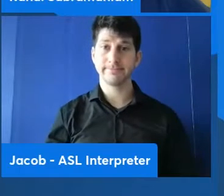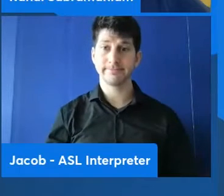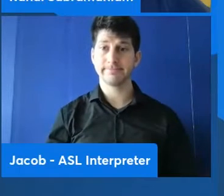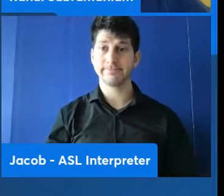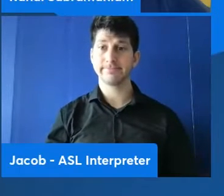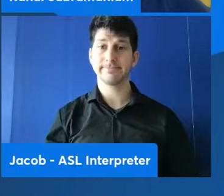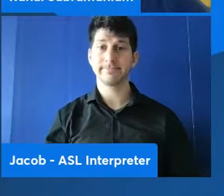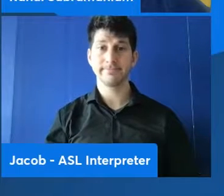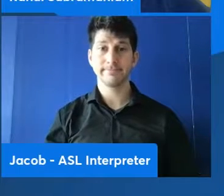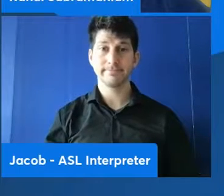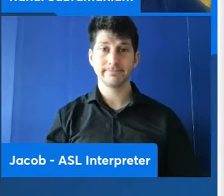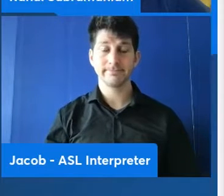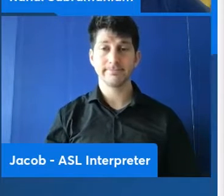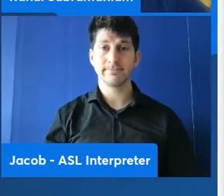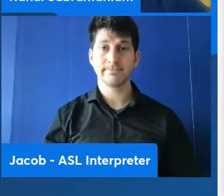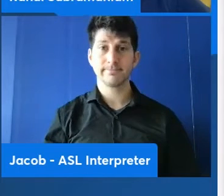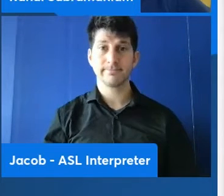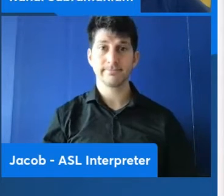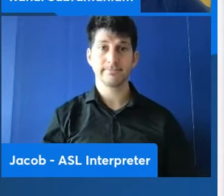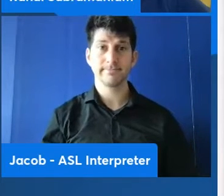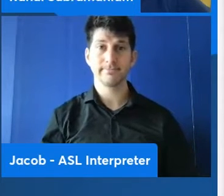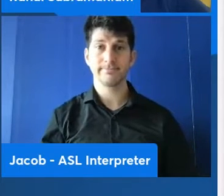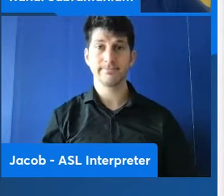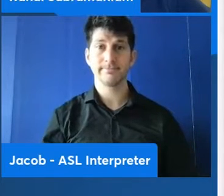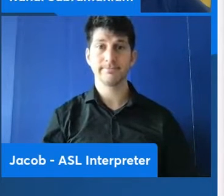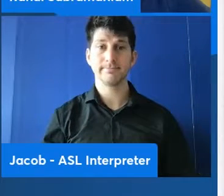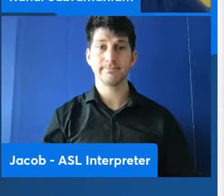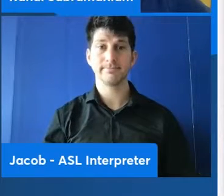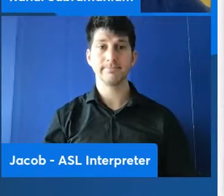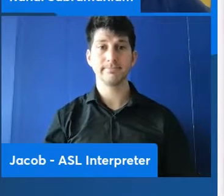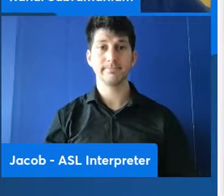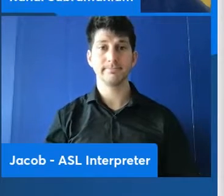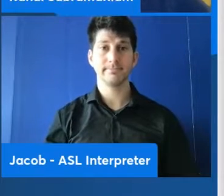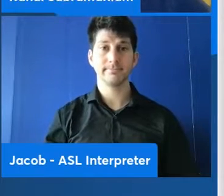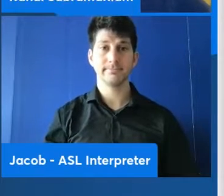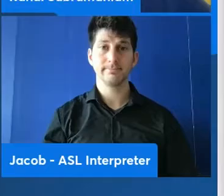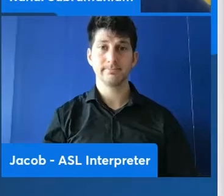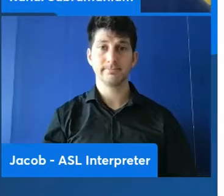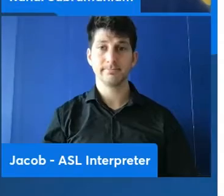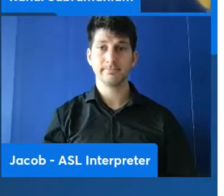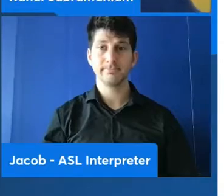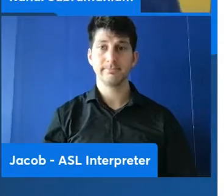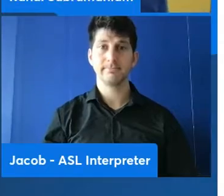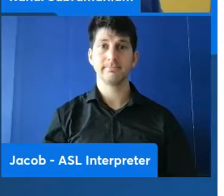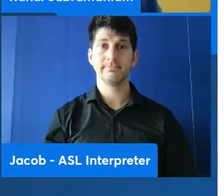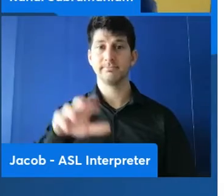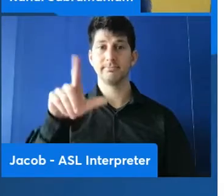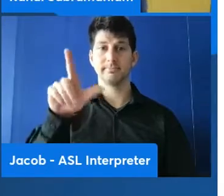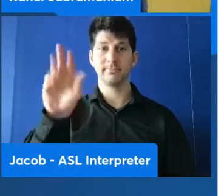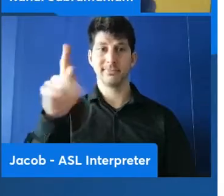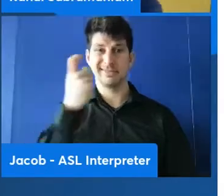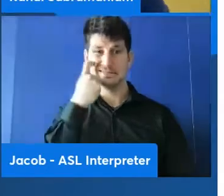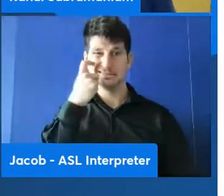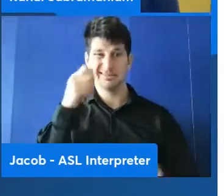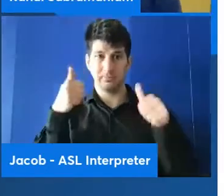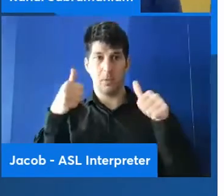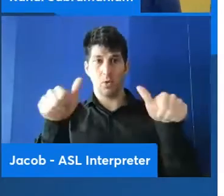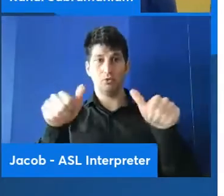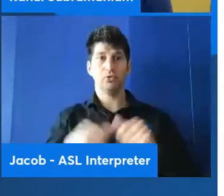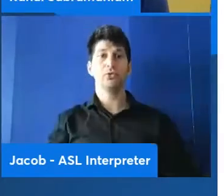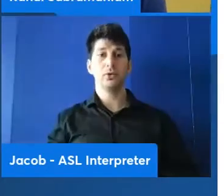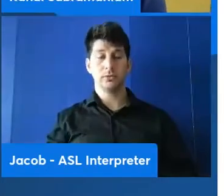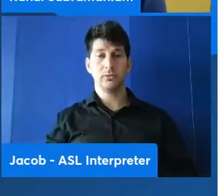Let's see, here we go. Here it is. That's the link I just posted.